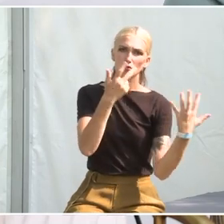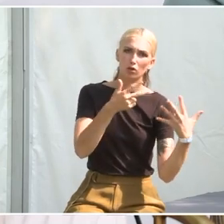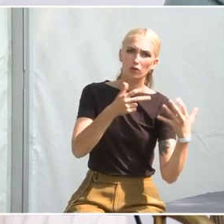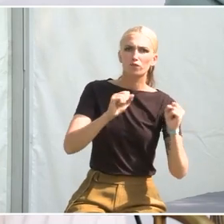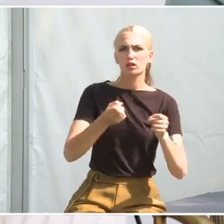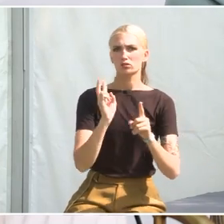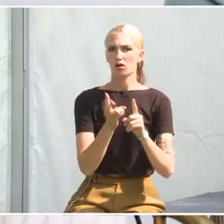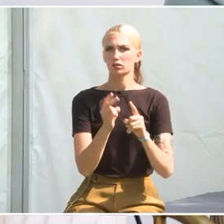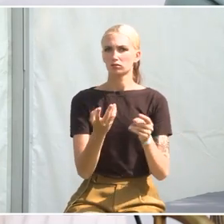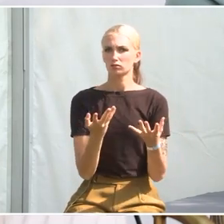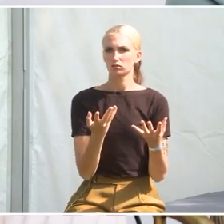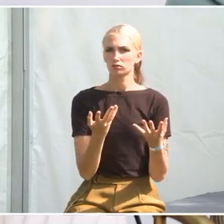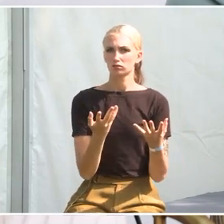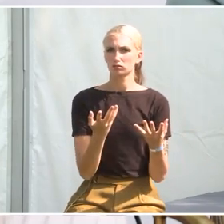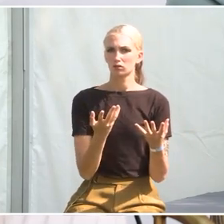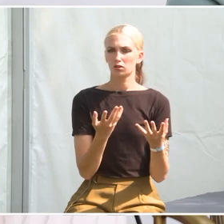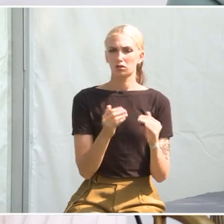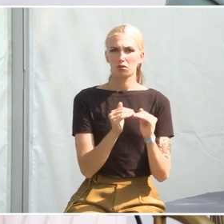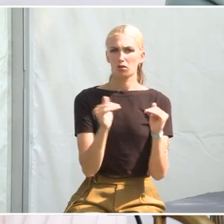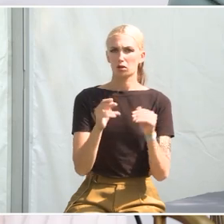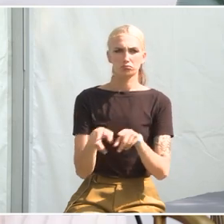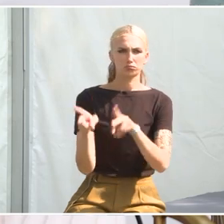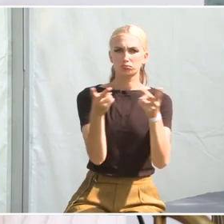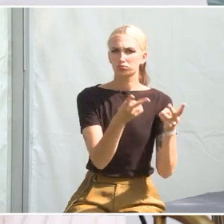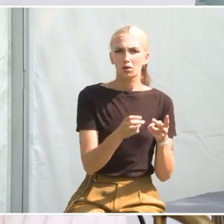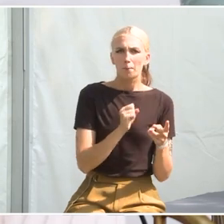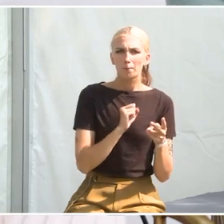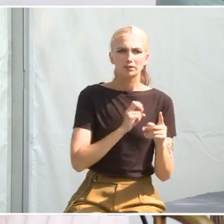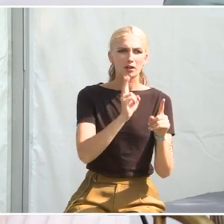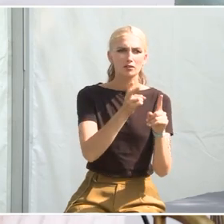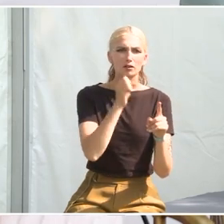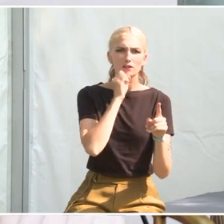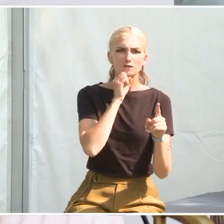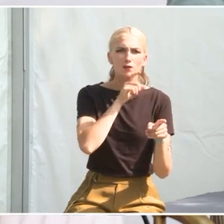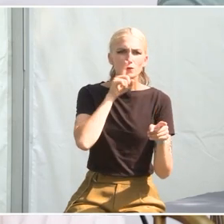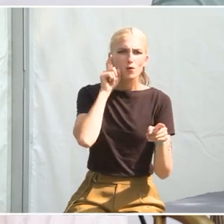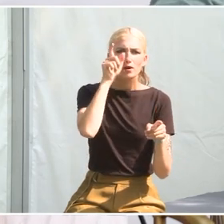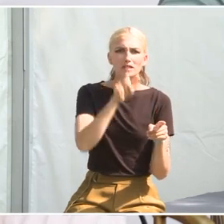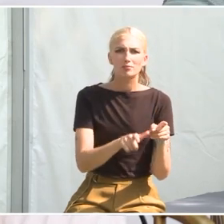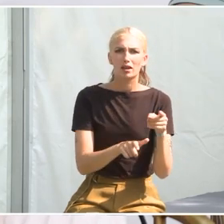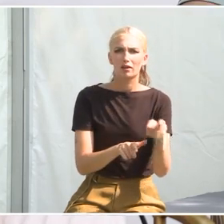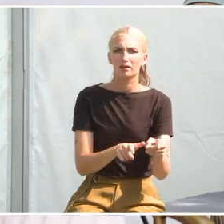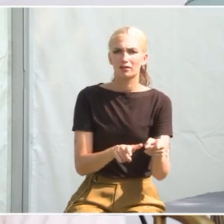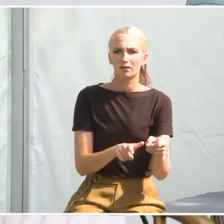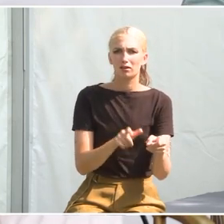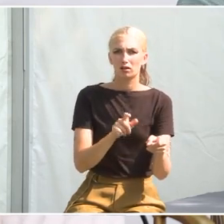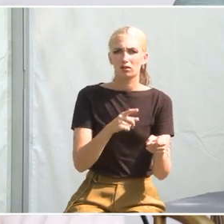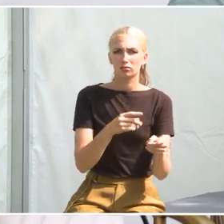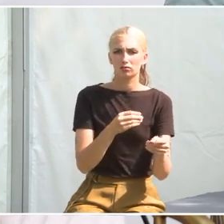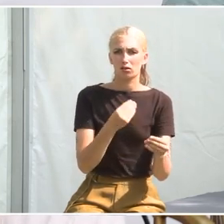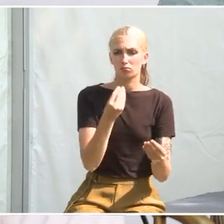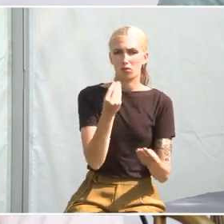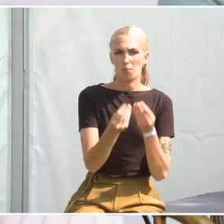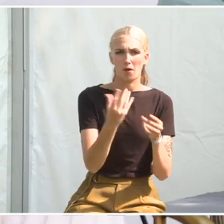on equal footing because those 12-year-olds will kick your ass. And you didn't bring your cat, though, did you? I did not bring my cat, so it wasn't as